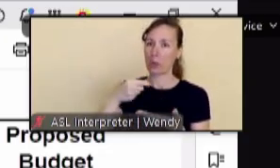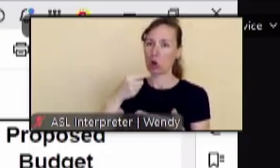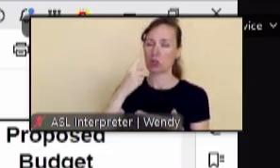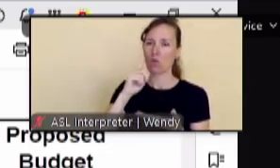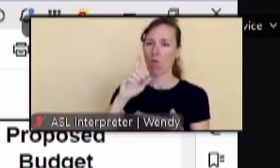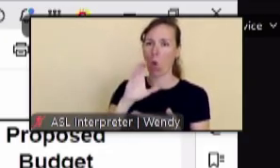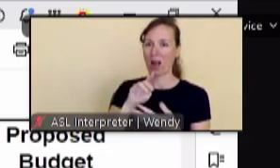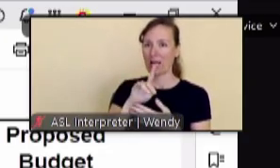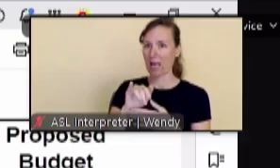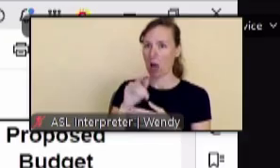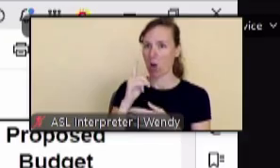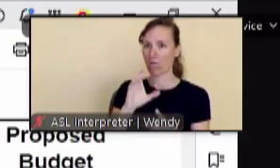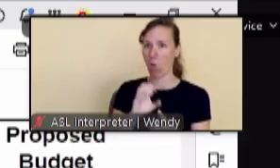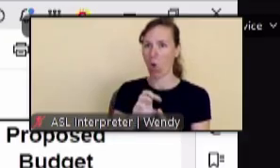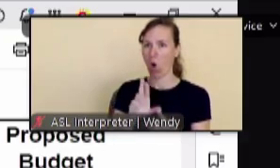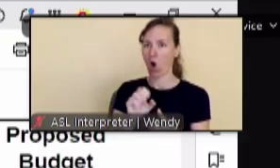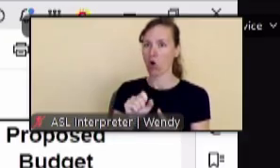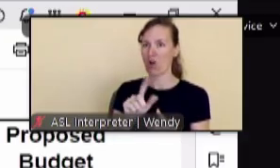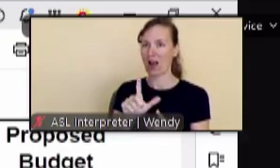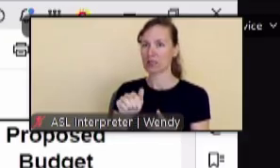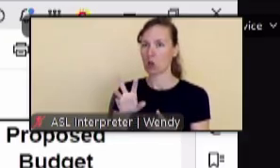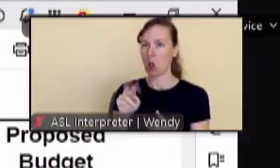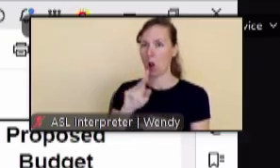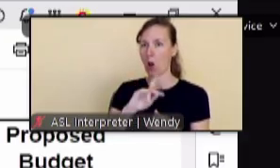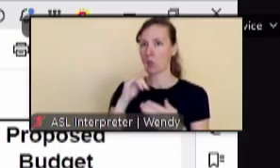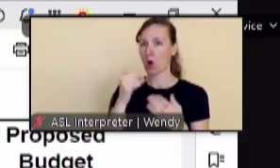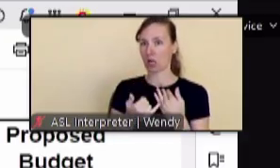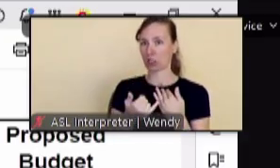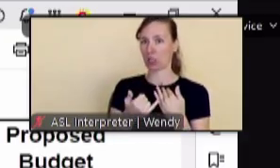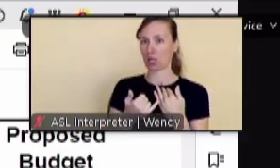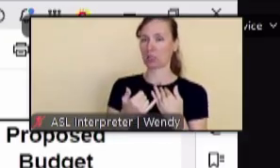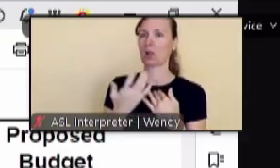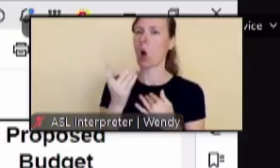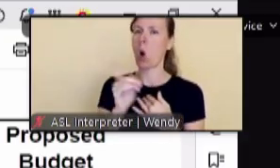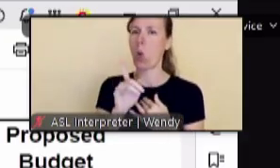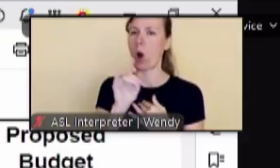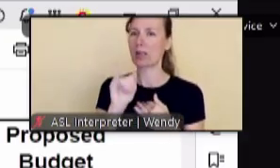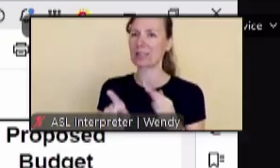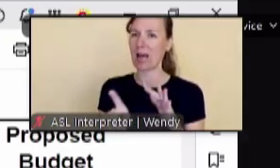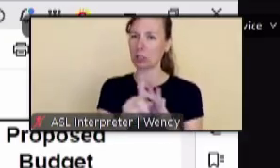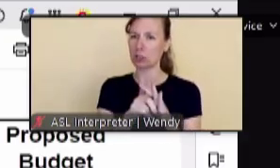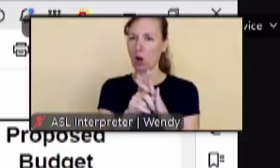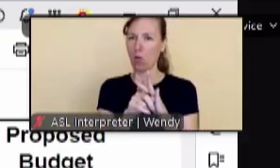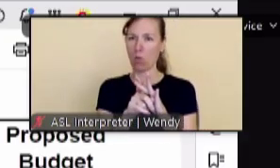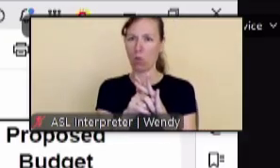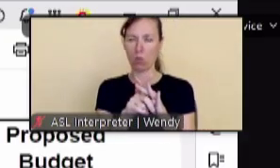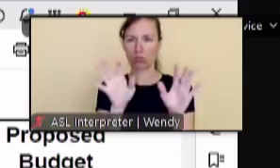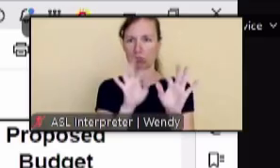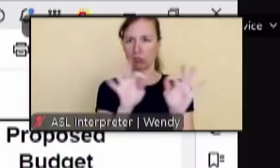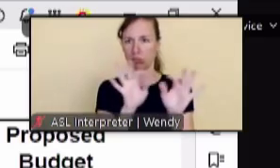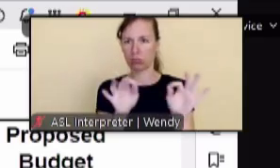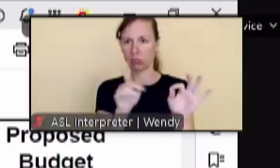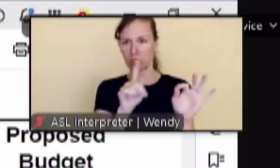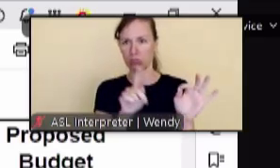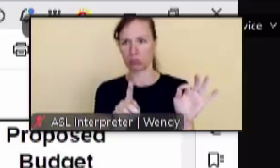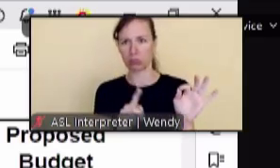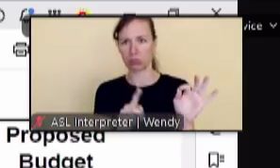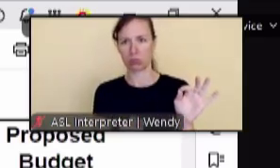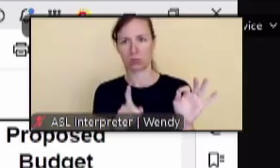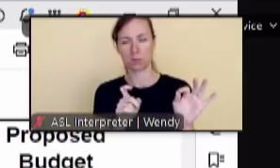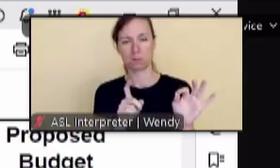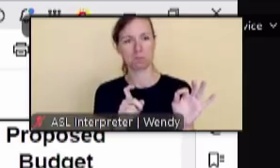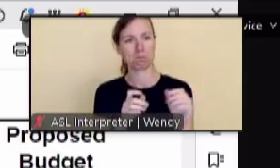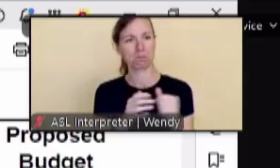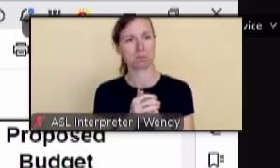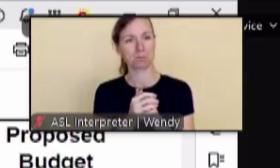project. Yes, sir. Okay, where does that show up? on this Well, sheet?